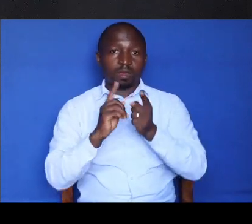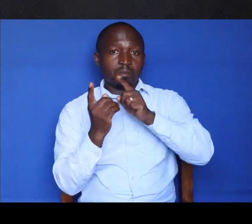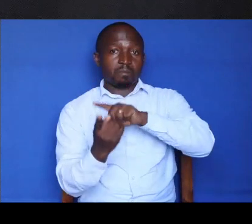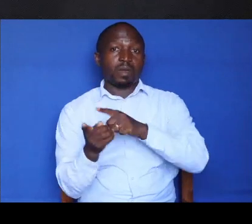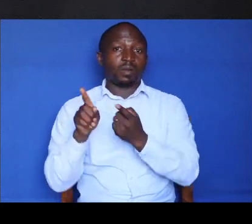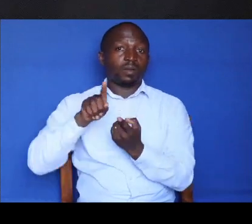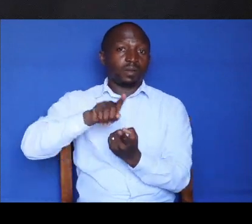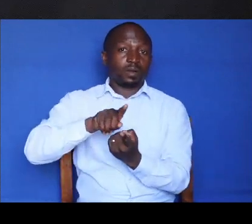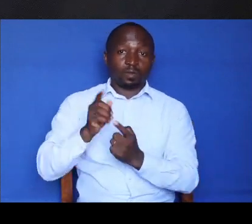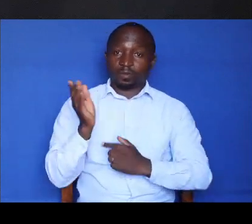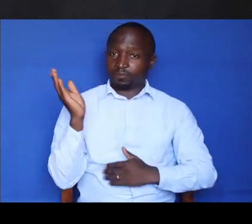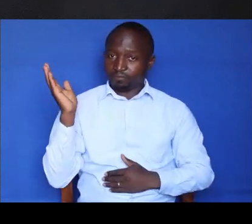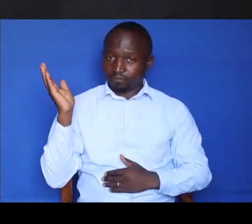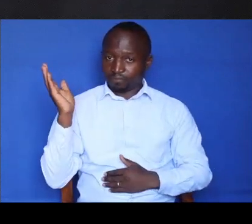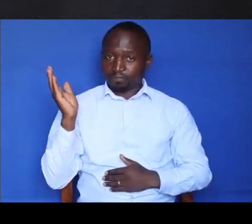rejuvenation.